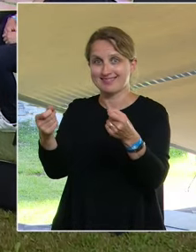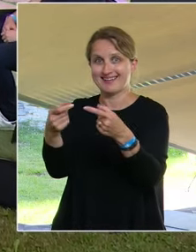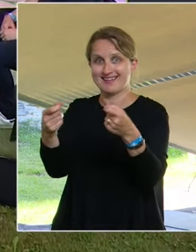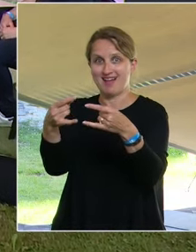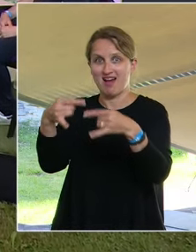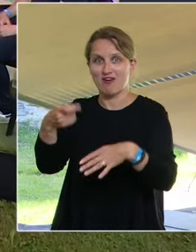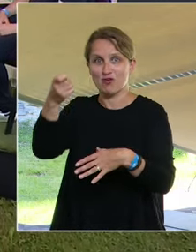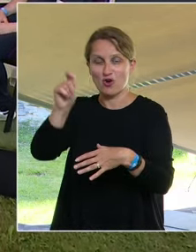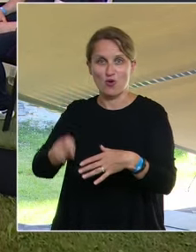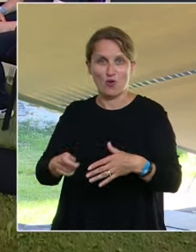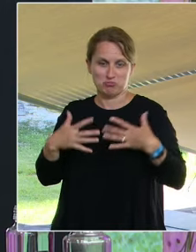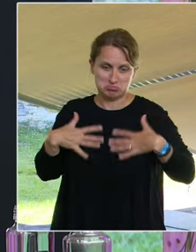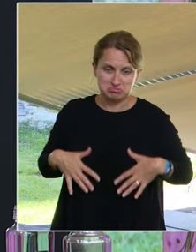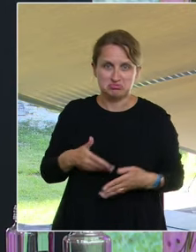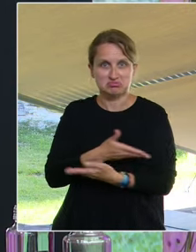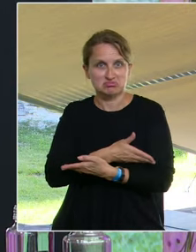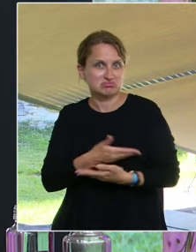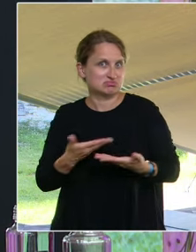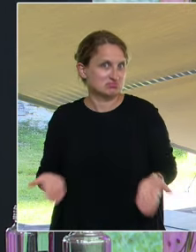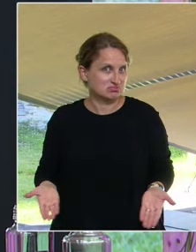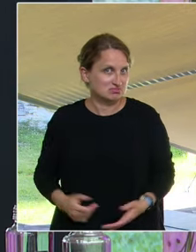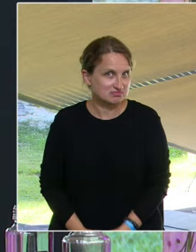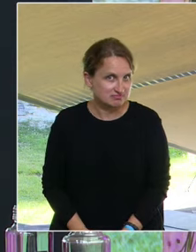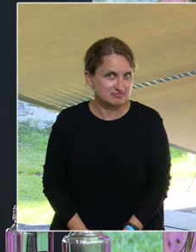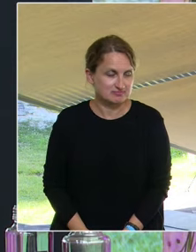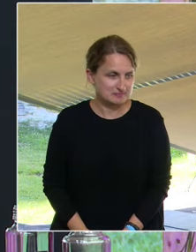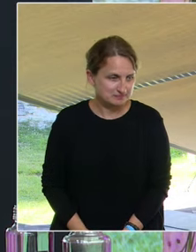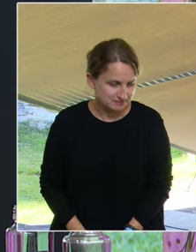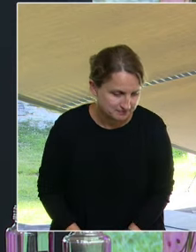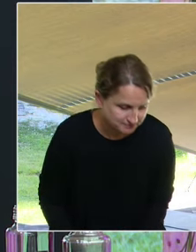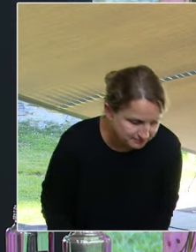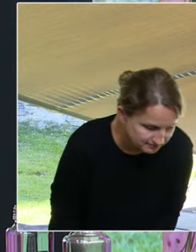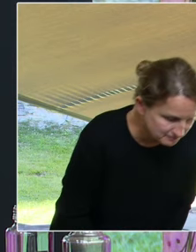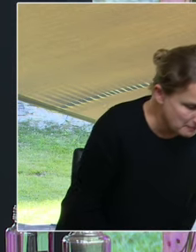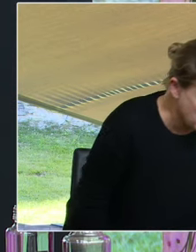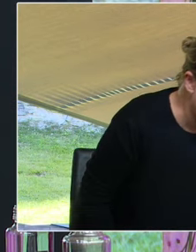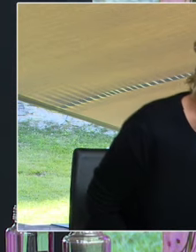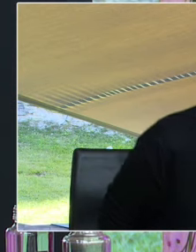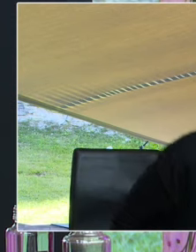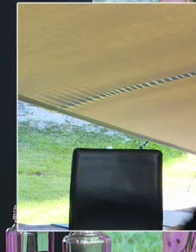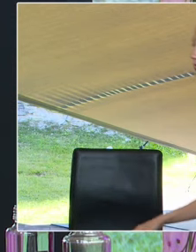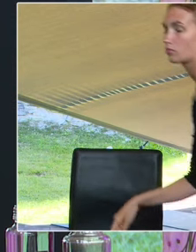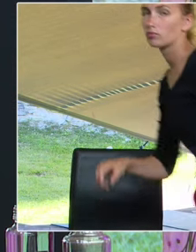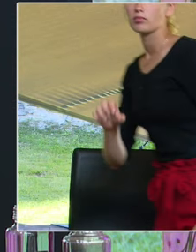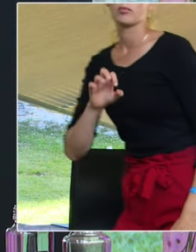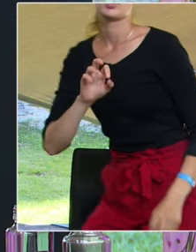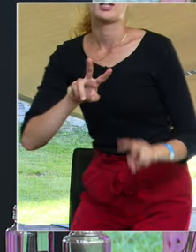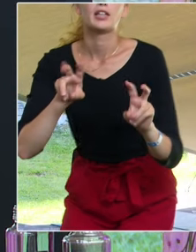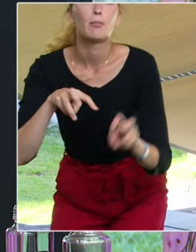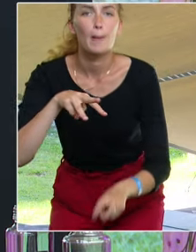Great. Let's do a quiz now. We've been talking about quite a bit of metaverse. We have the Votemo platform here.